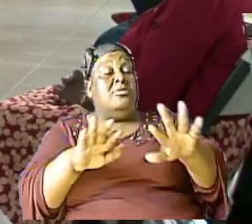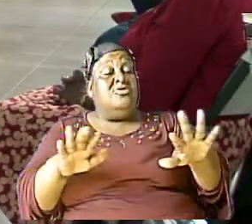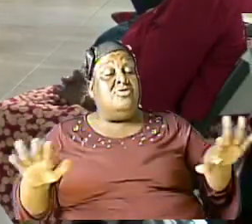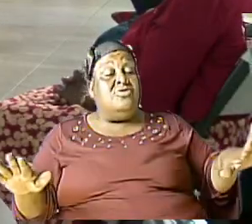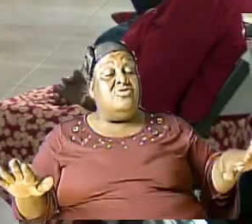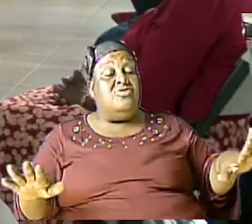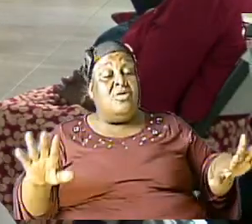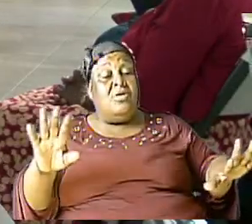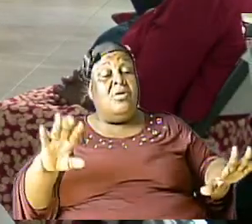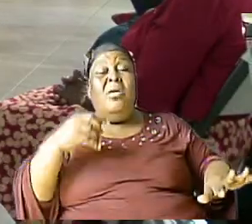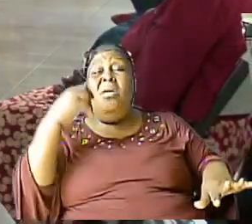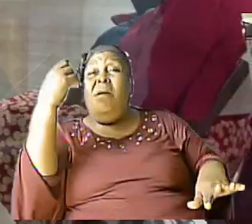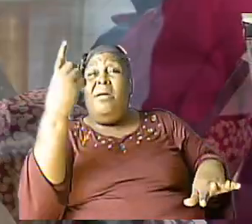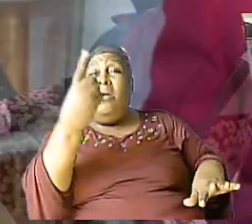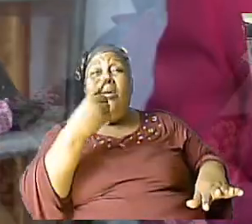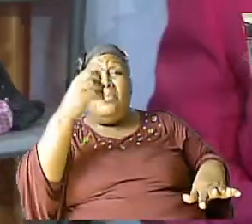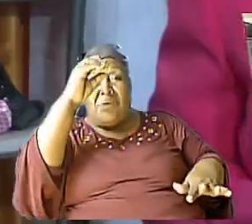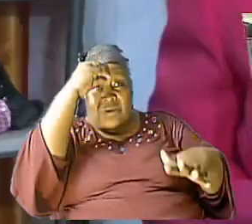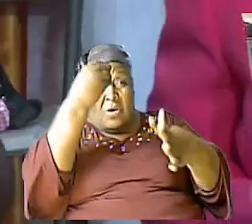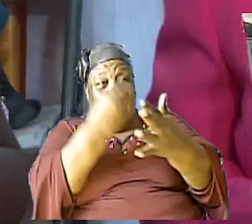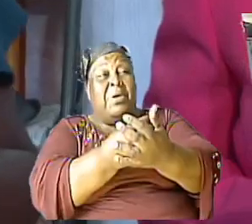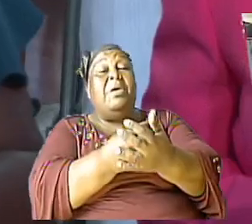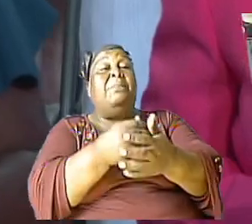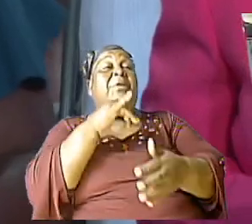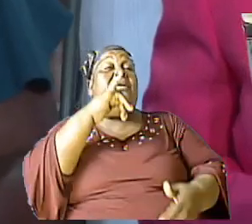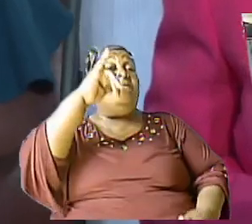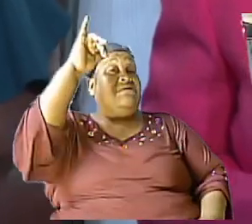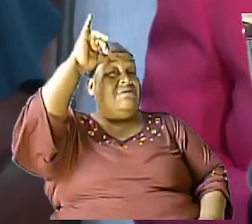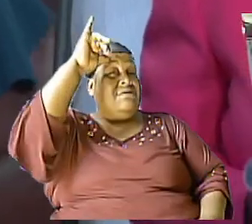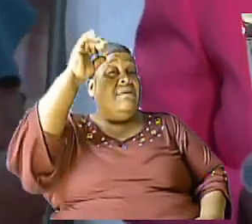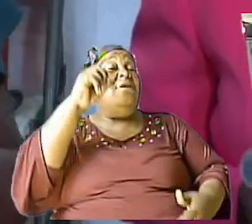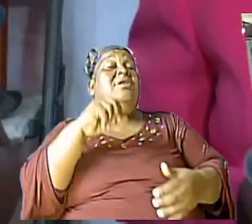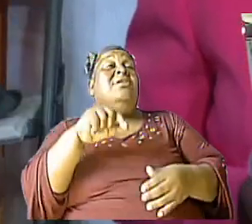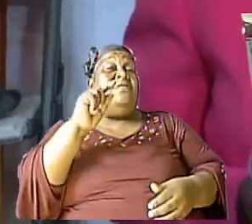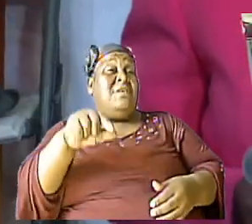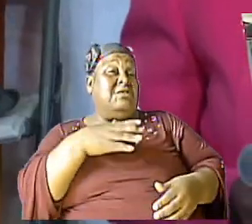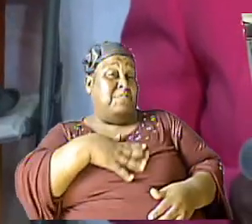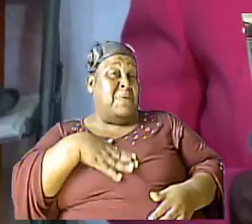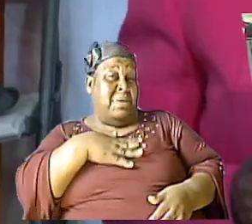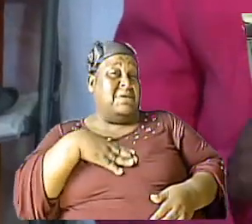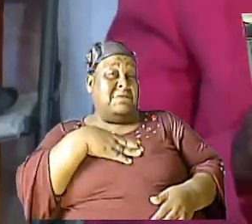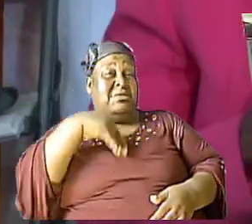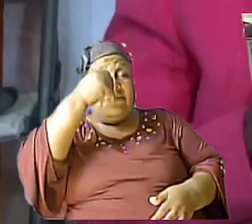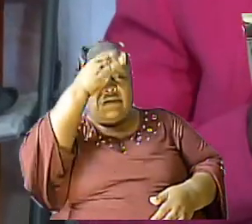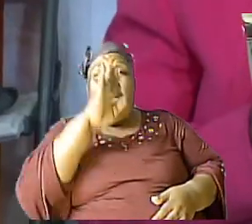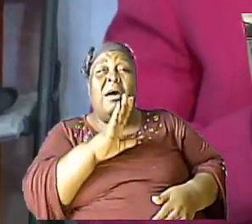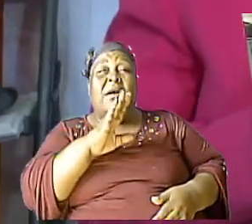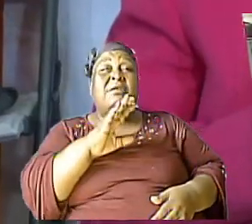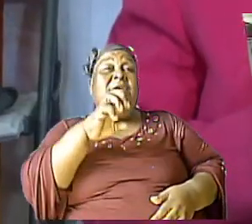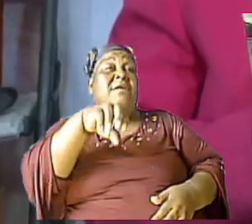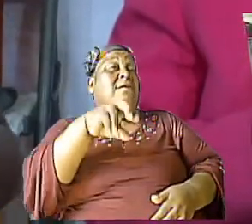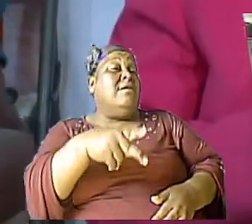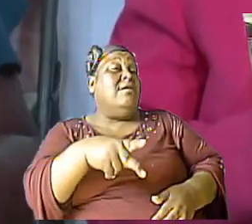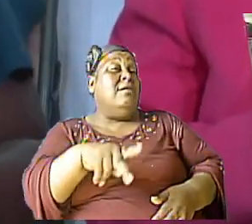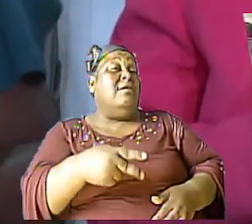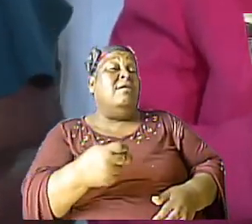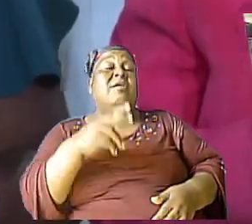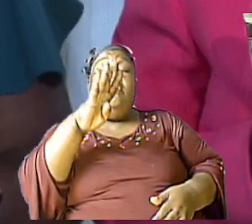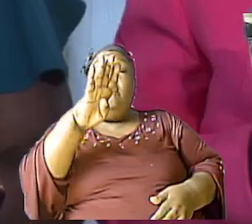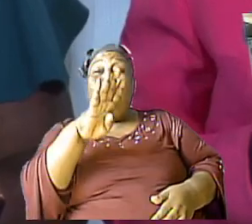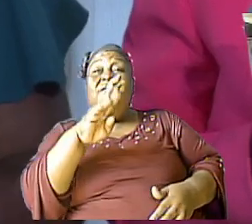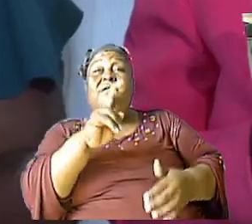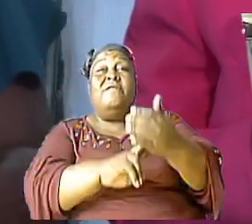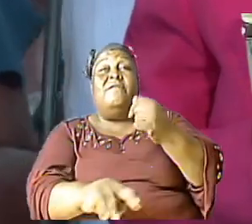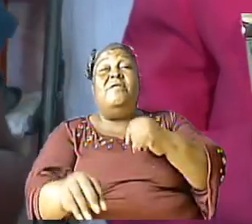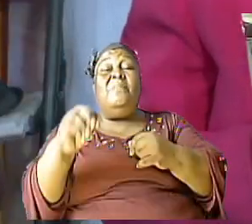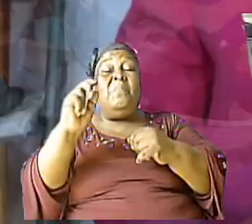Children, always obey your parents, for this pleases the Lord. Ephesians 4, verse